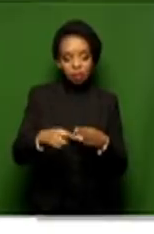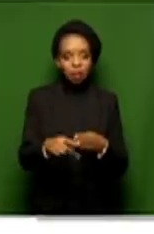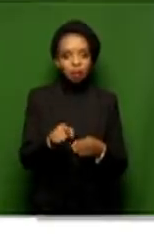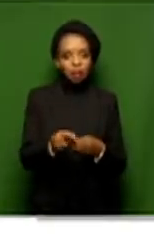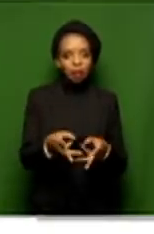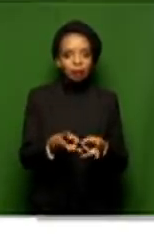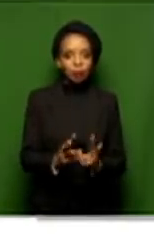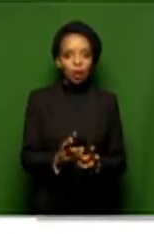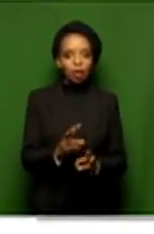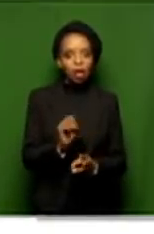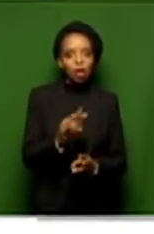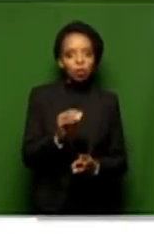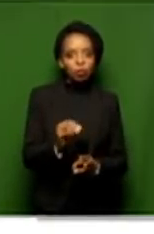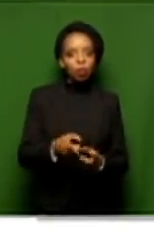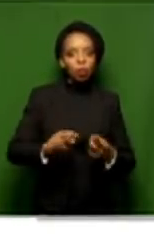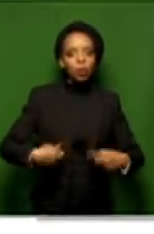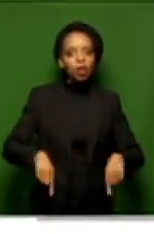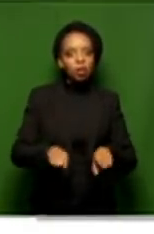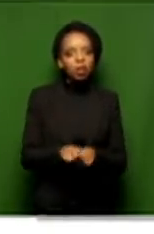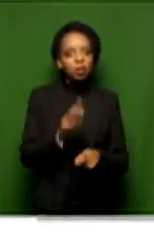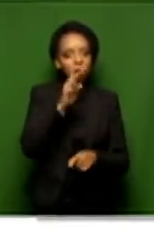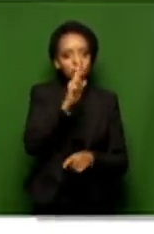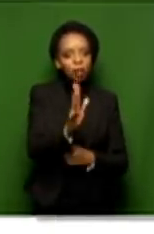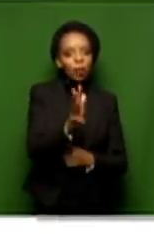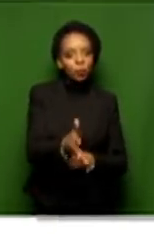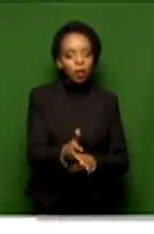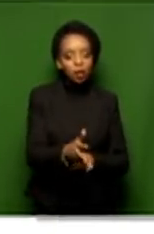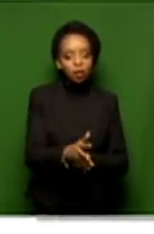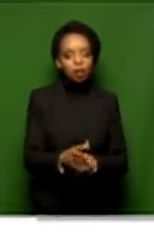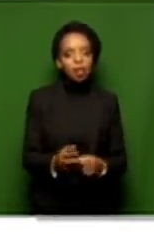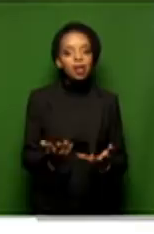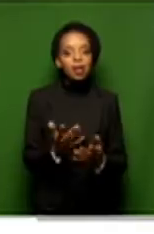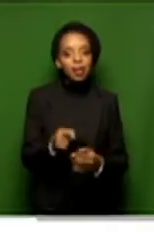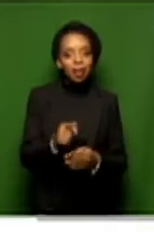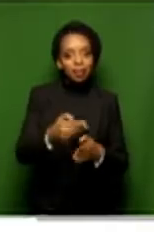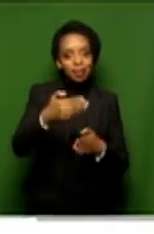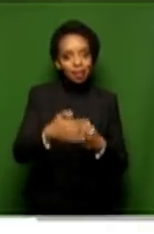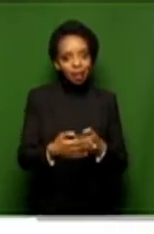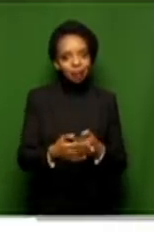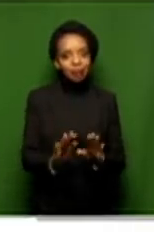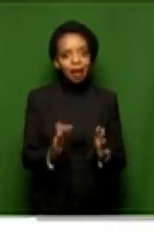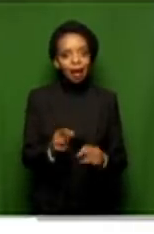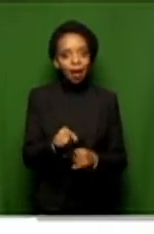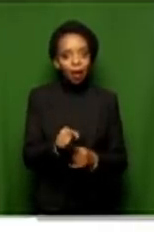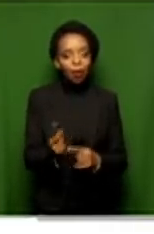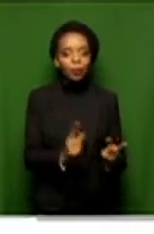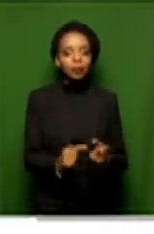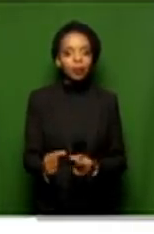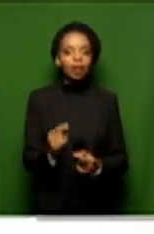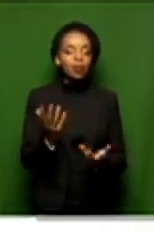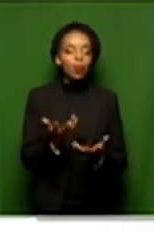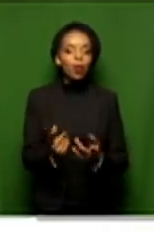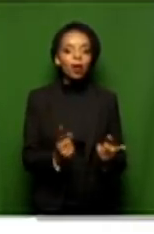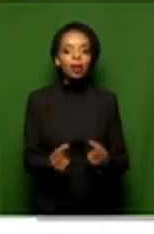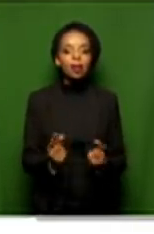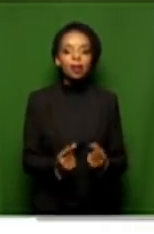way. So we'll see towards the end how the Good Party has done and where it has taken its most